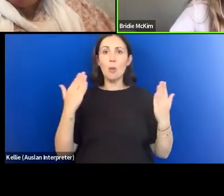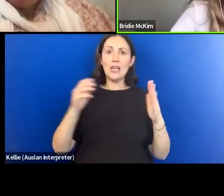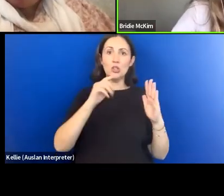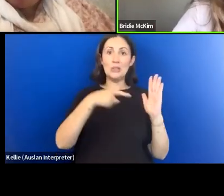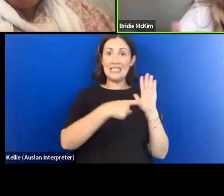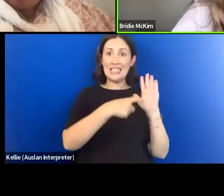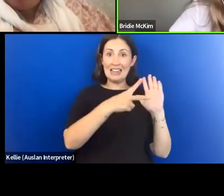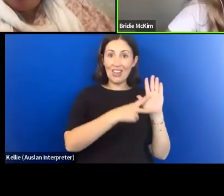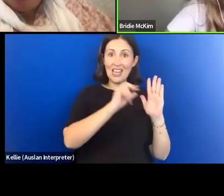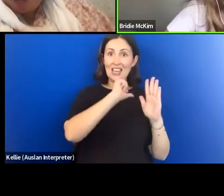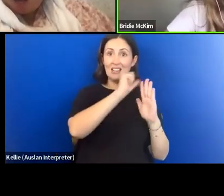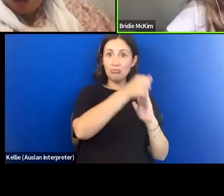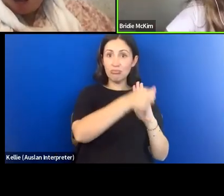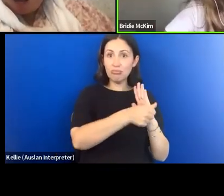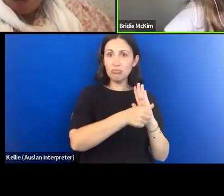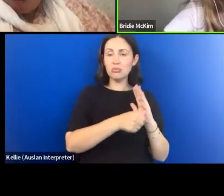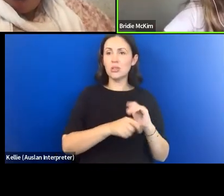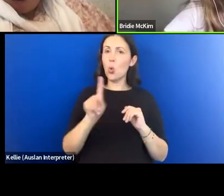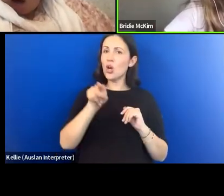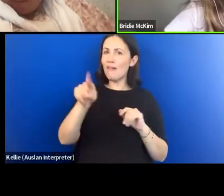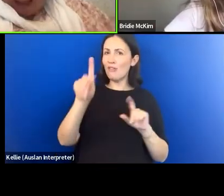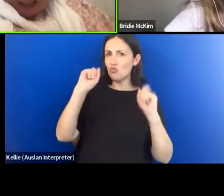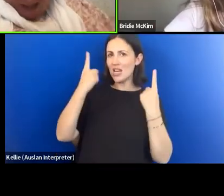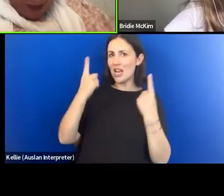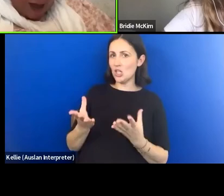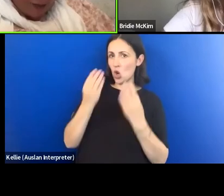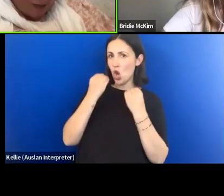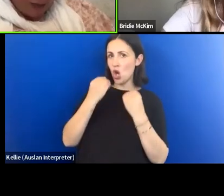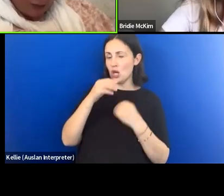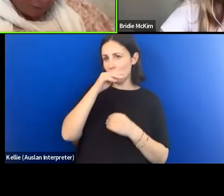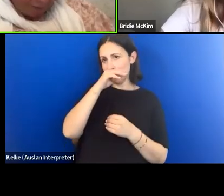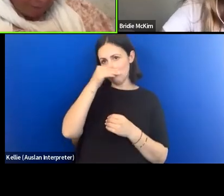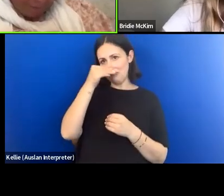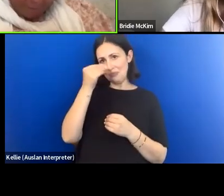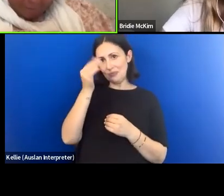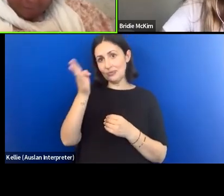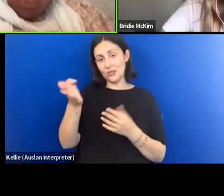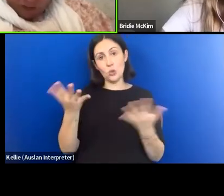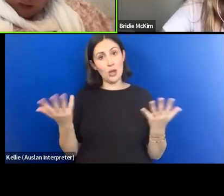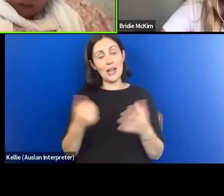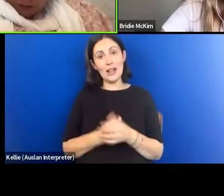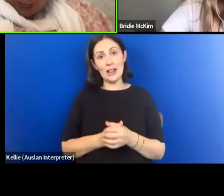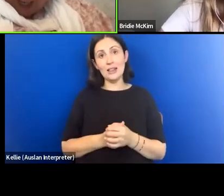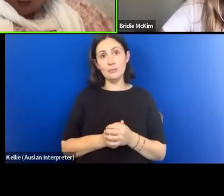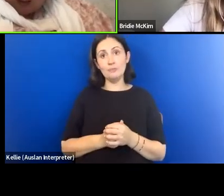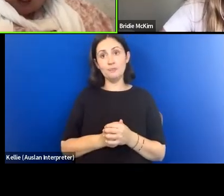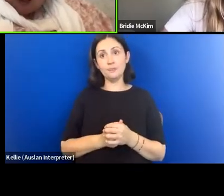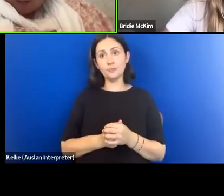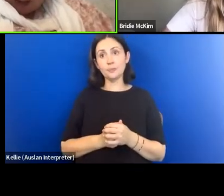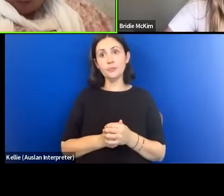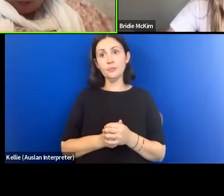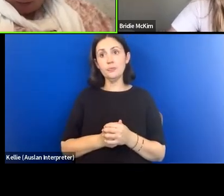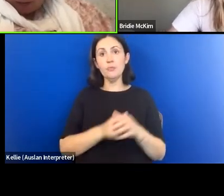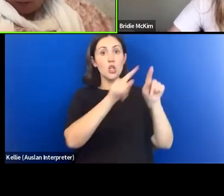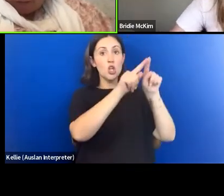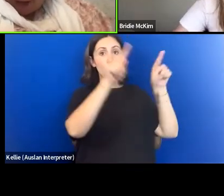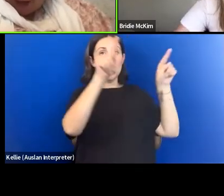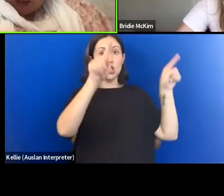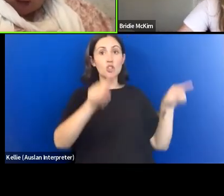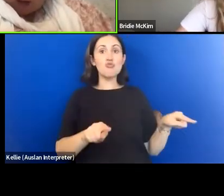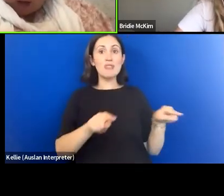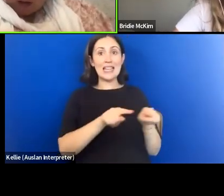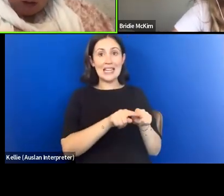to maybe tweak or, yeah? Obviously, I think screen is much more